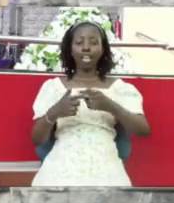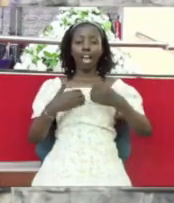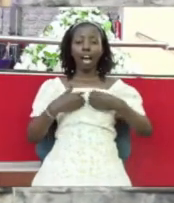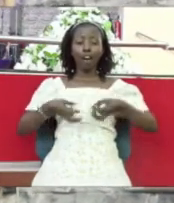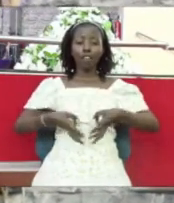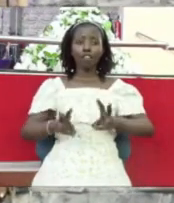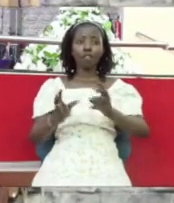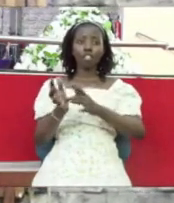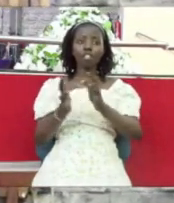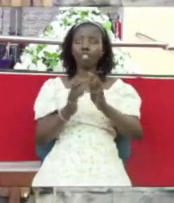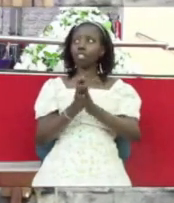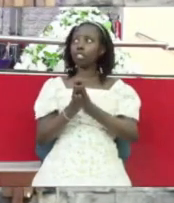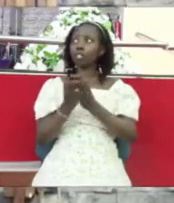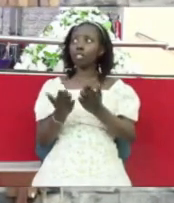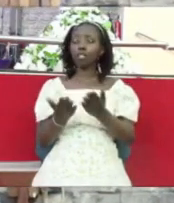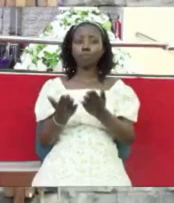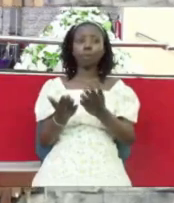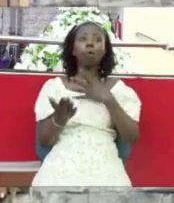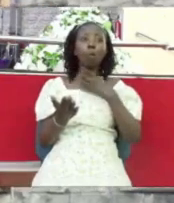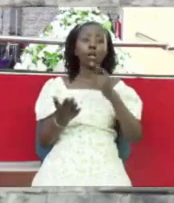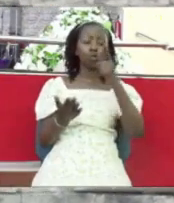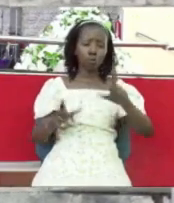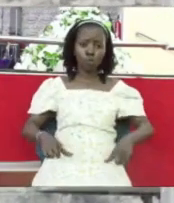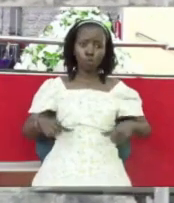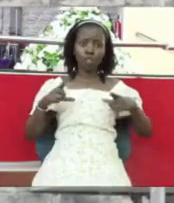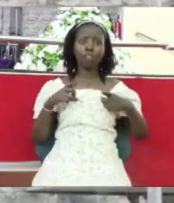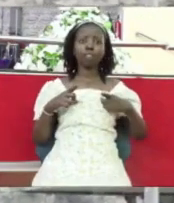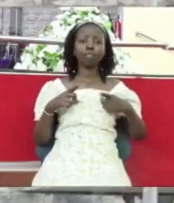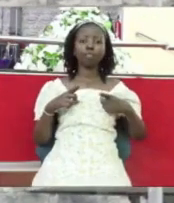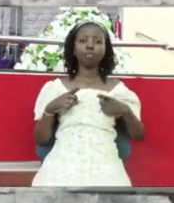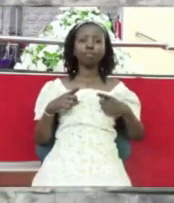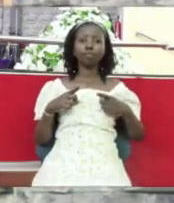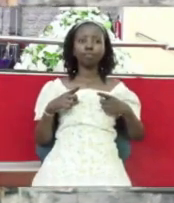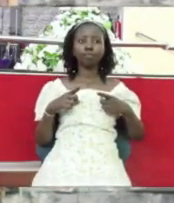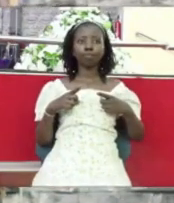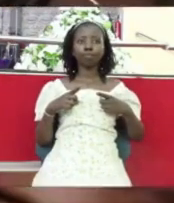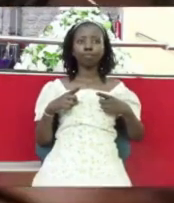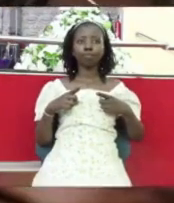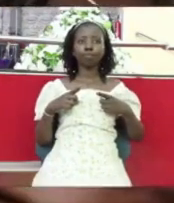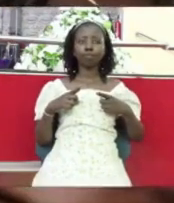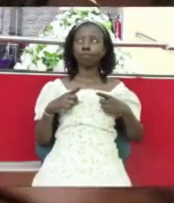scripture requires that you live. Kuna vile maandiko yanahitaji ukaweze kuishi.